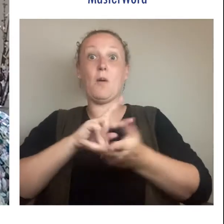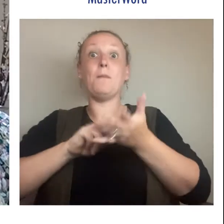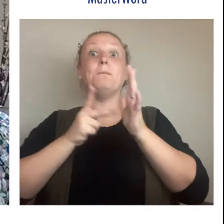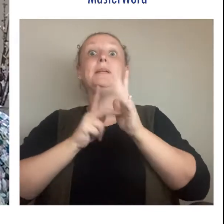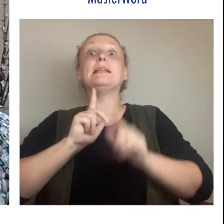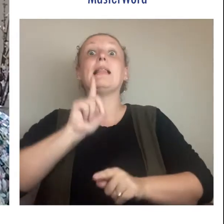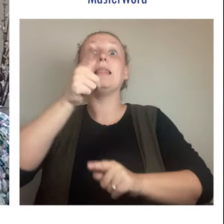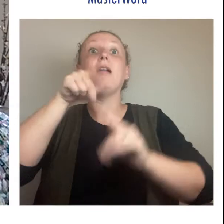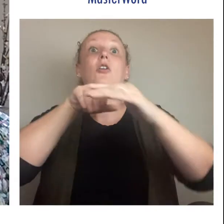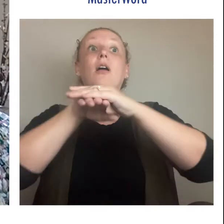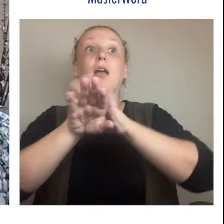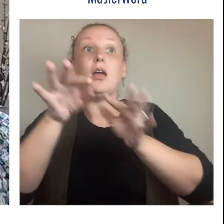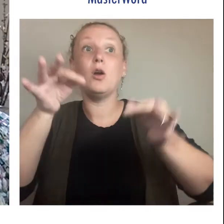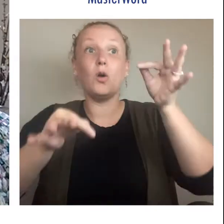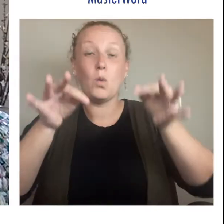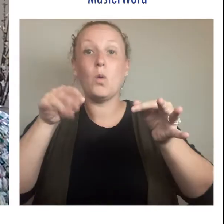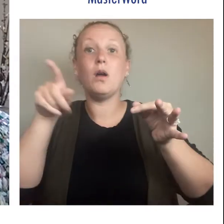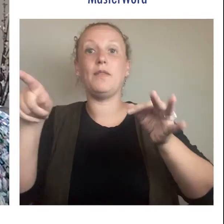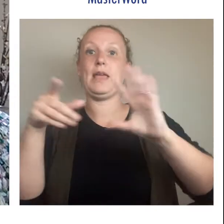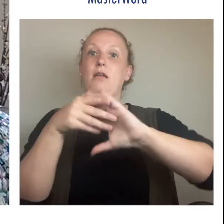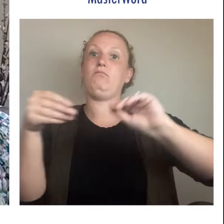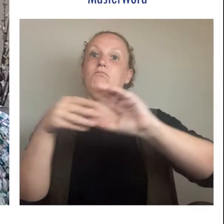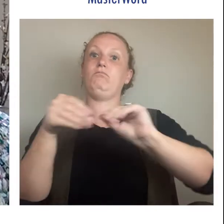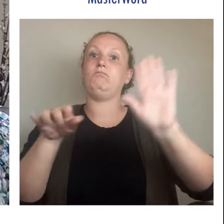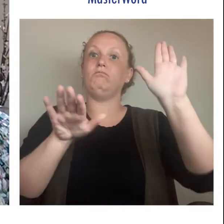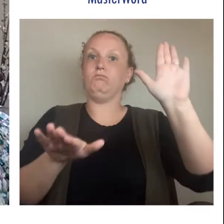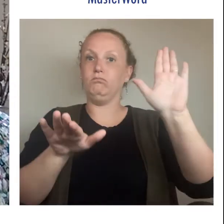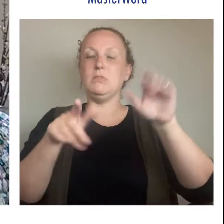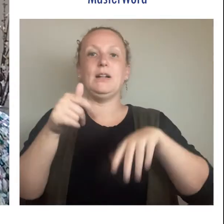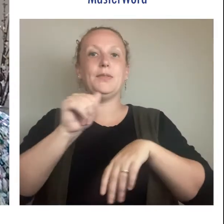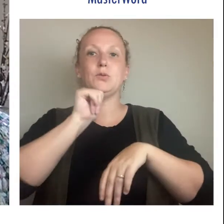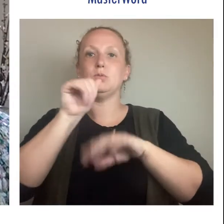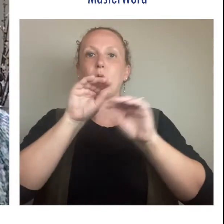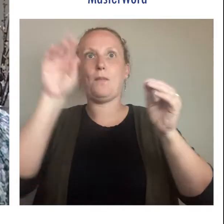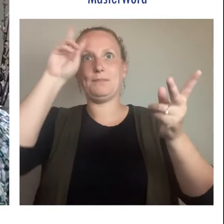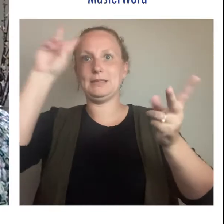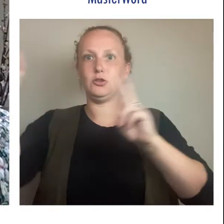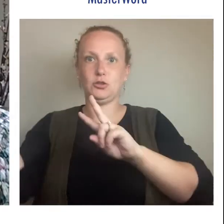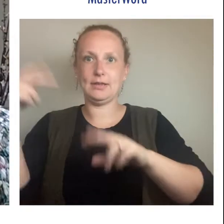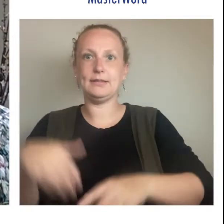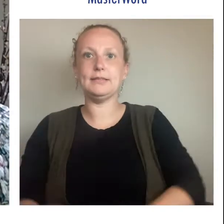no misunderstanding between the attorney and the client.